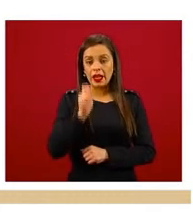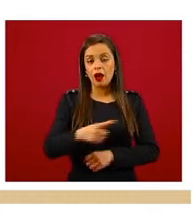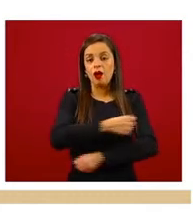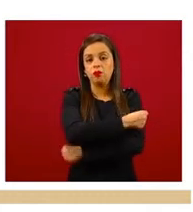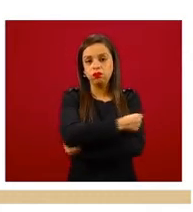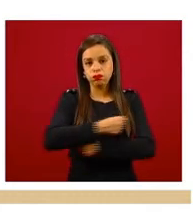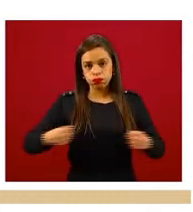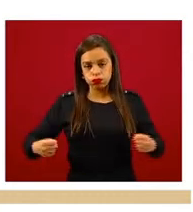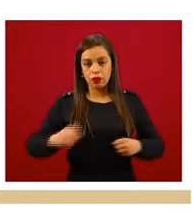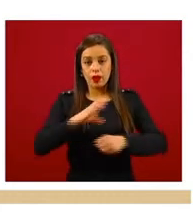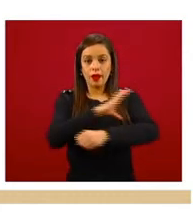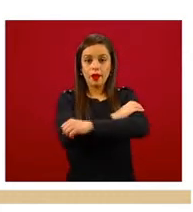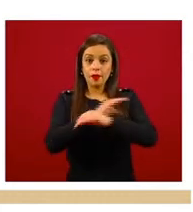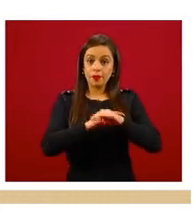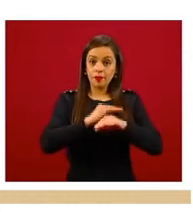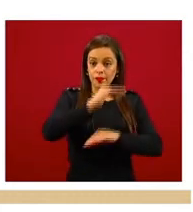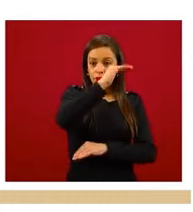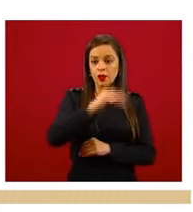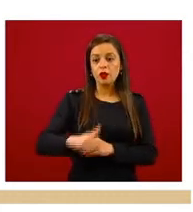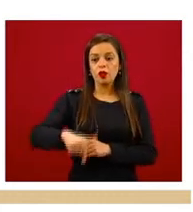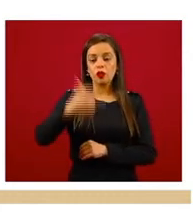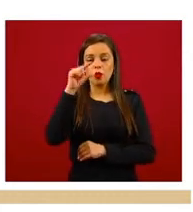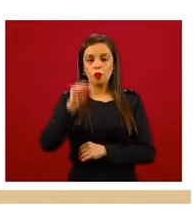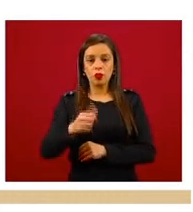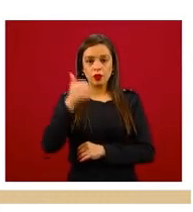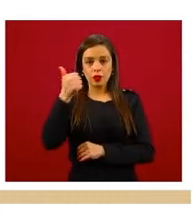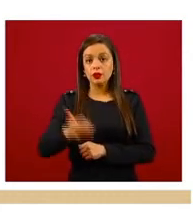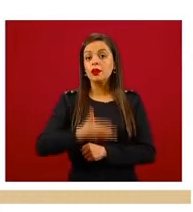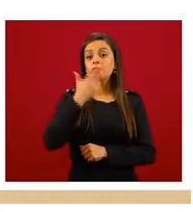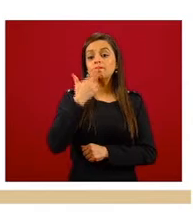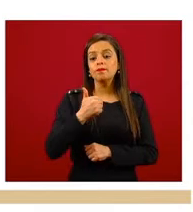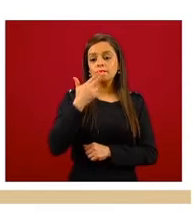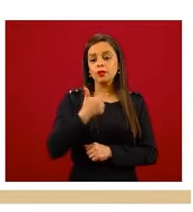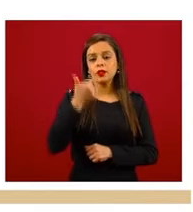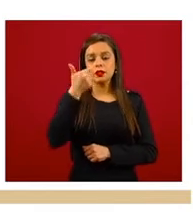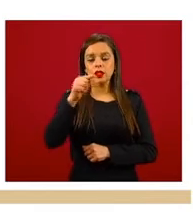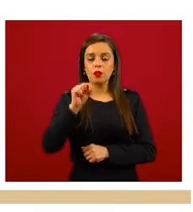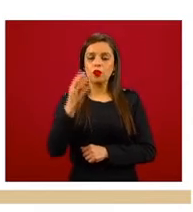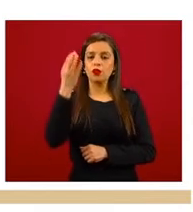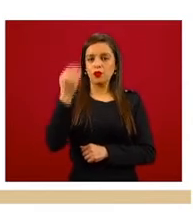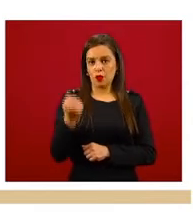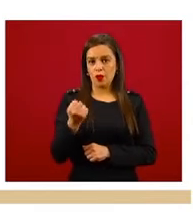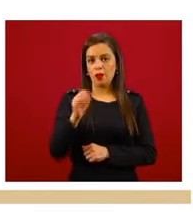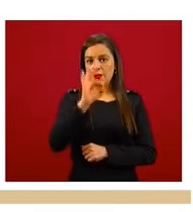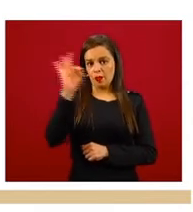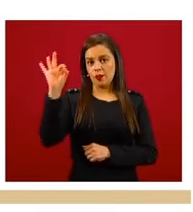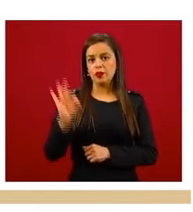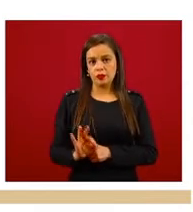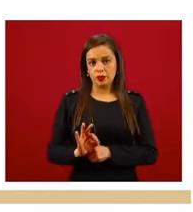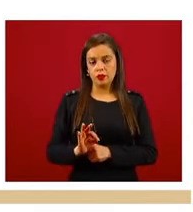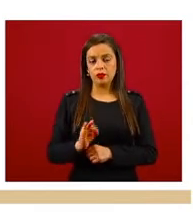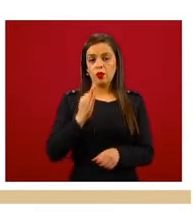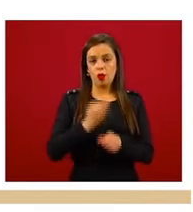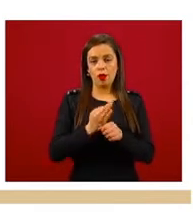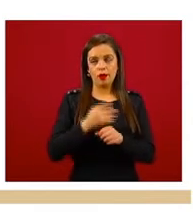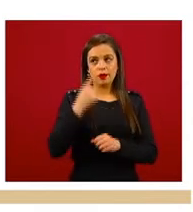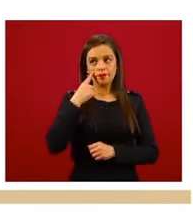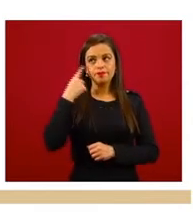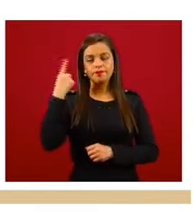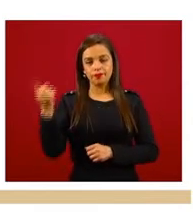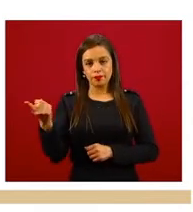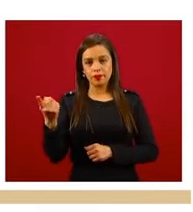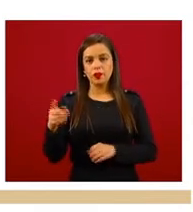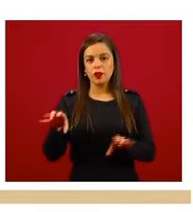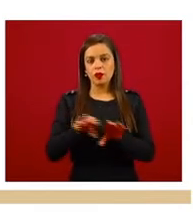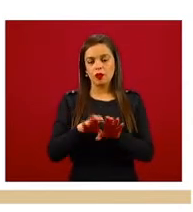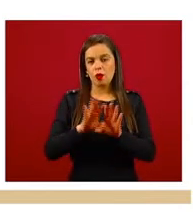that obesity is at 19%, hypertension 12.6, and diabetes at 7.9. I